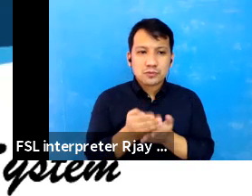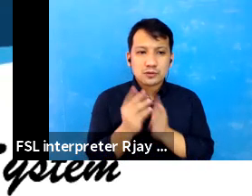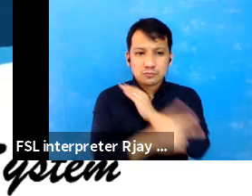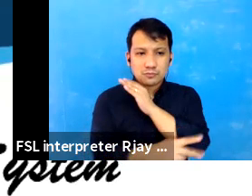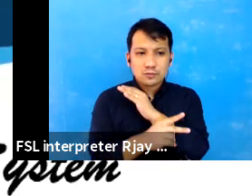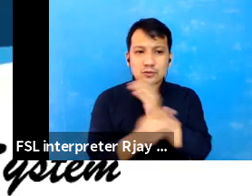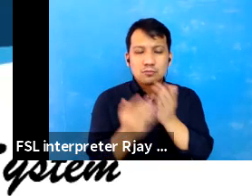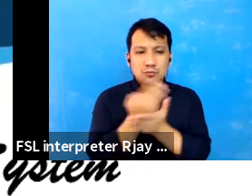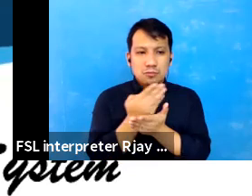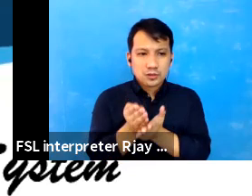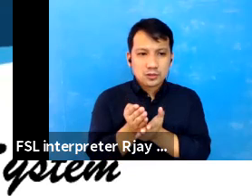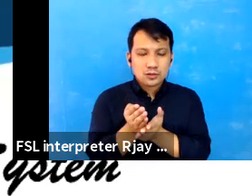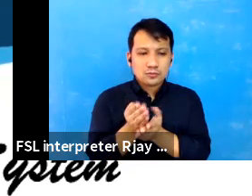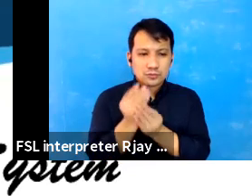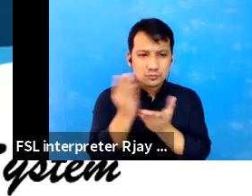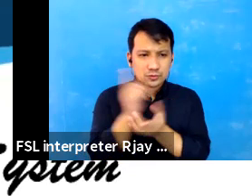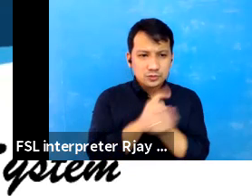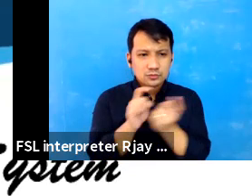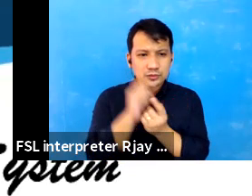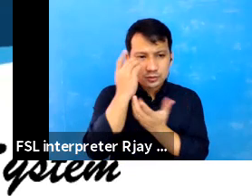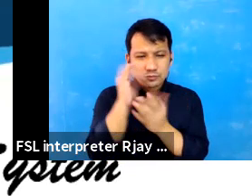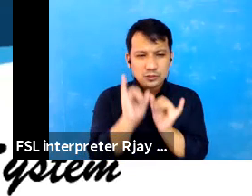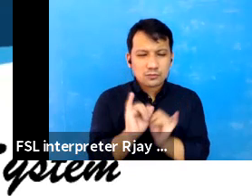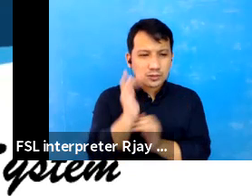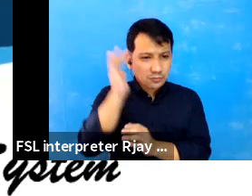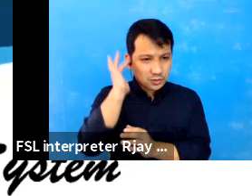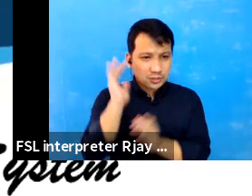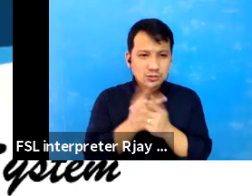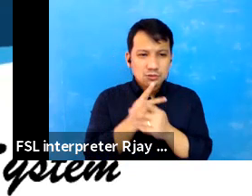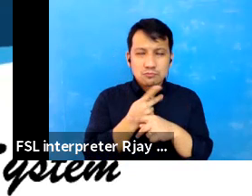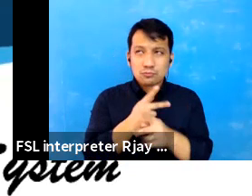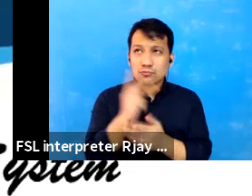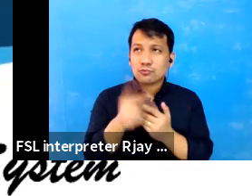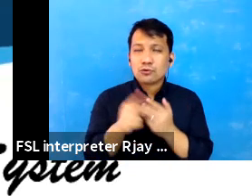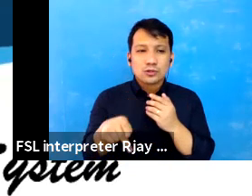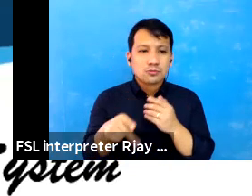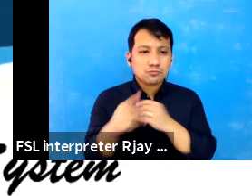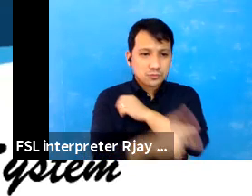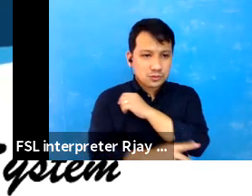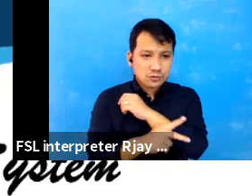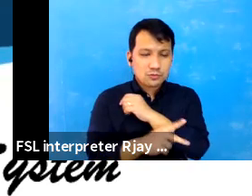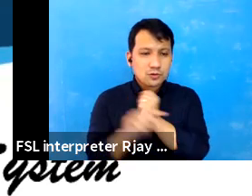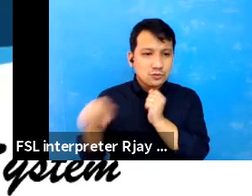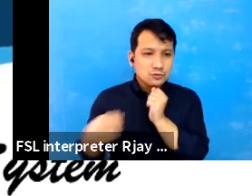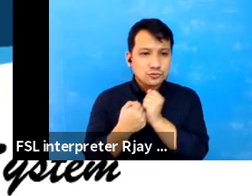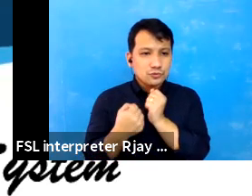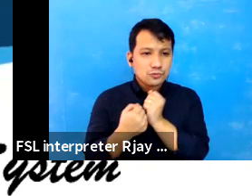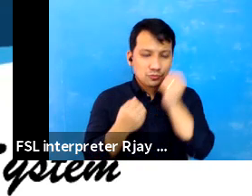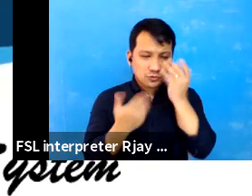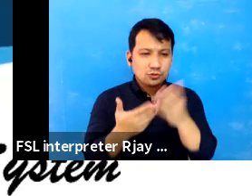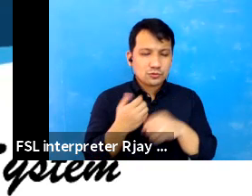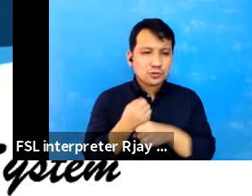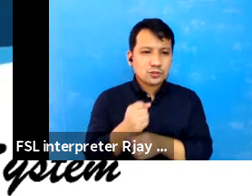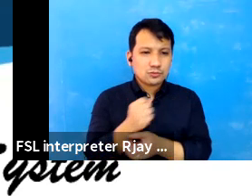nutrition, specific and nutrition-sensitive programs in the province. To support water and